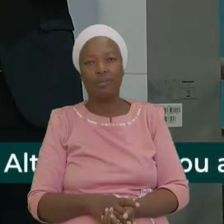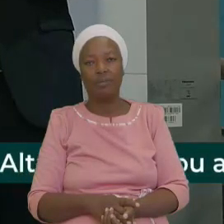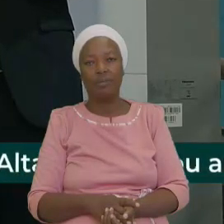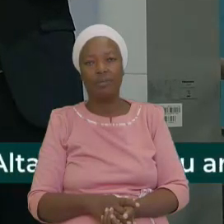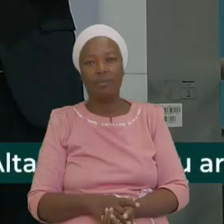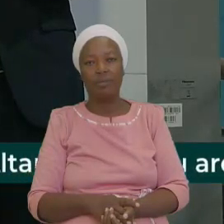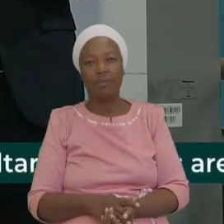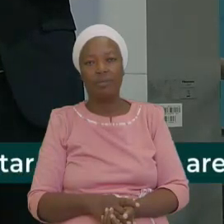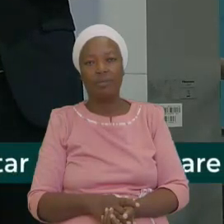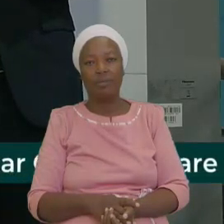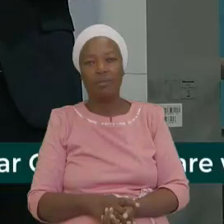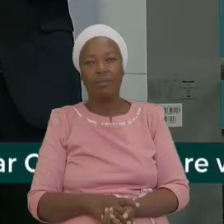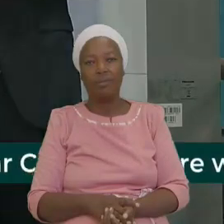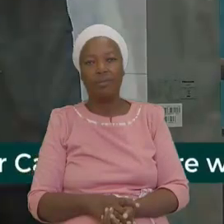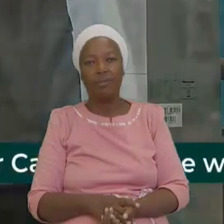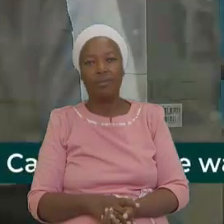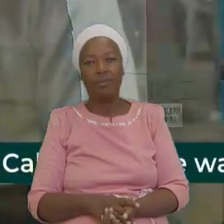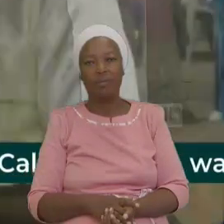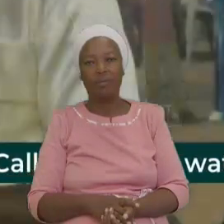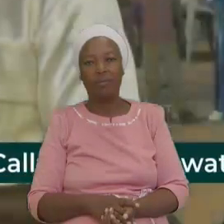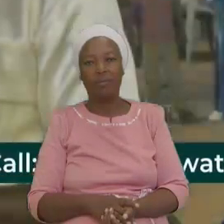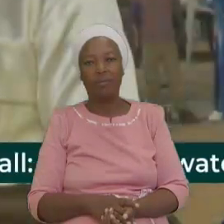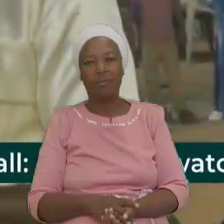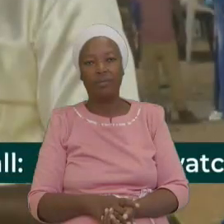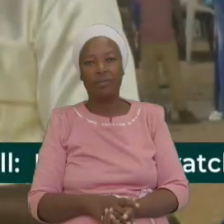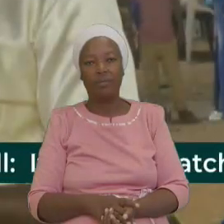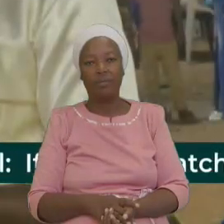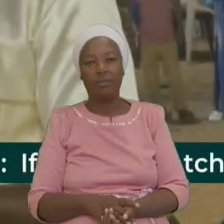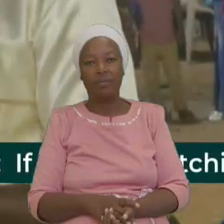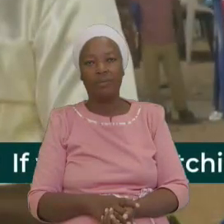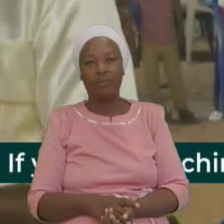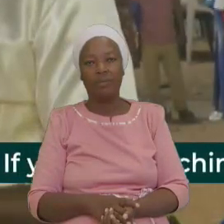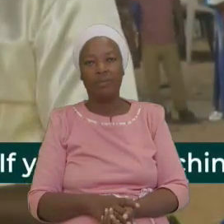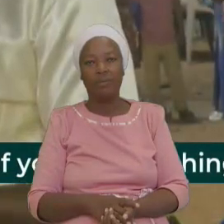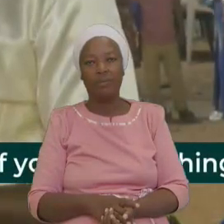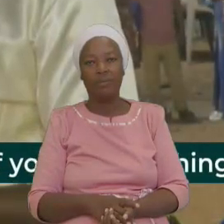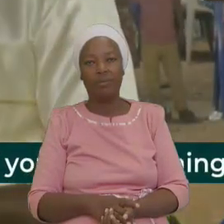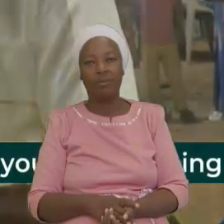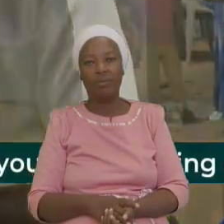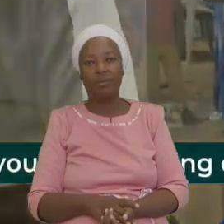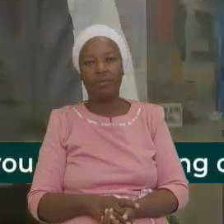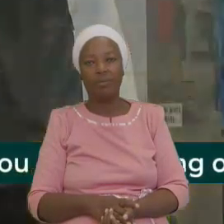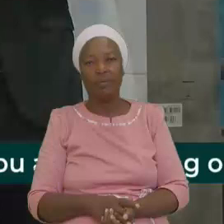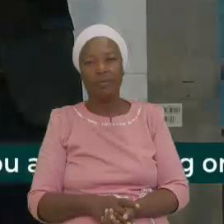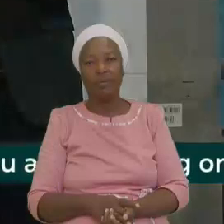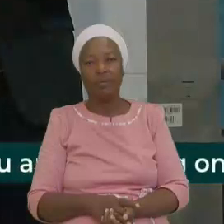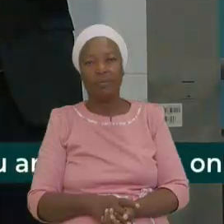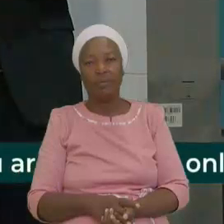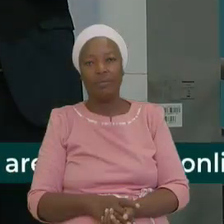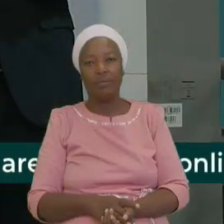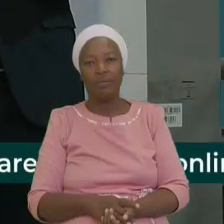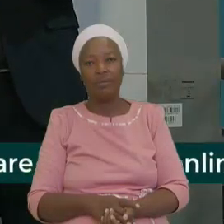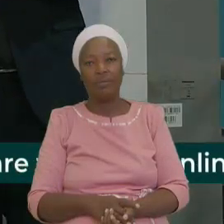vos noms précis avec vos numéros réels. Là, on pourra vous contacter pour toutes les